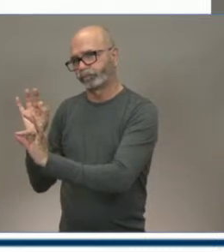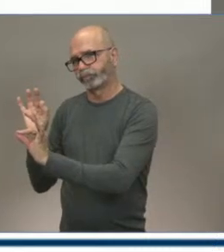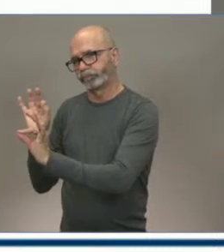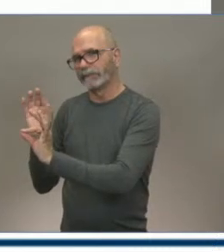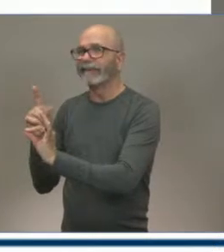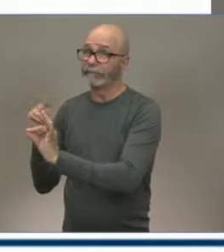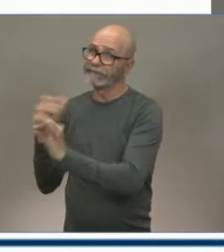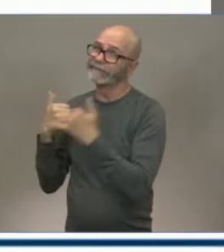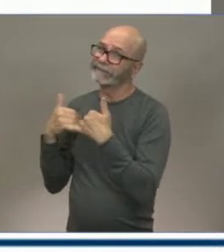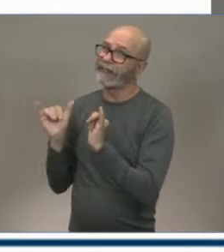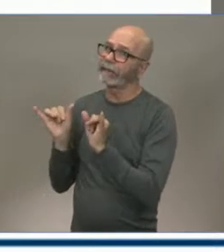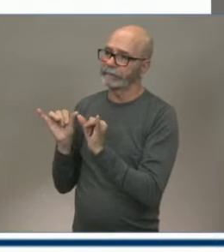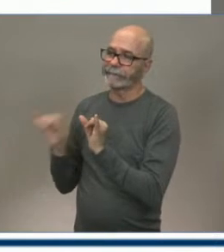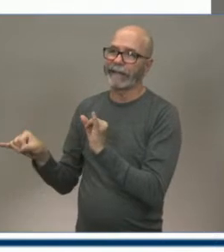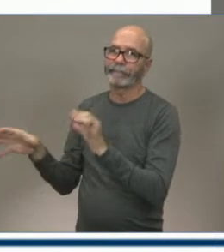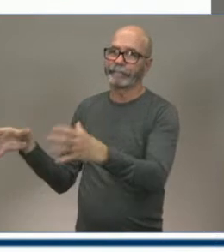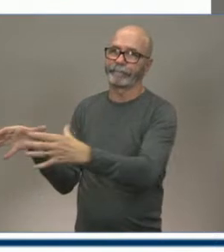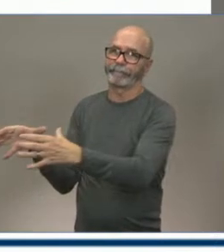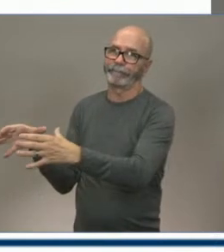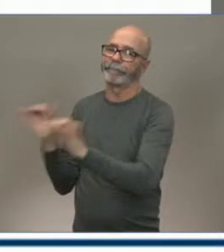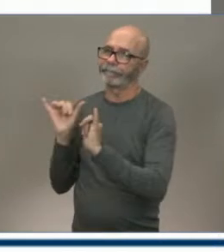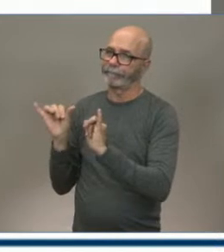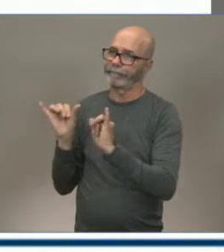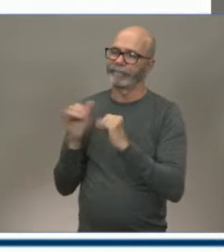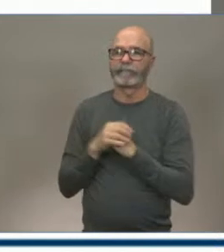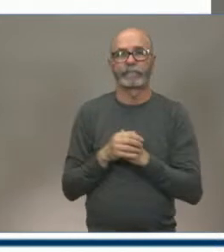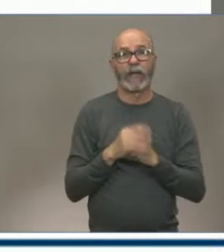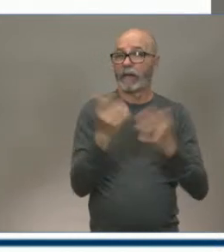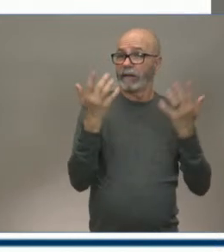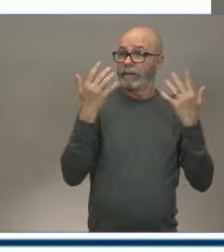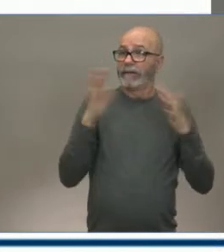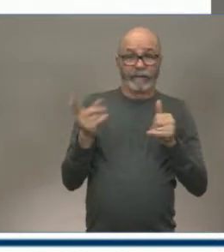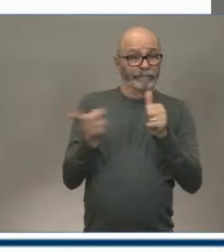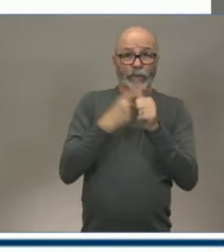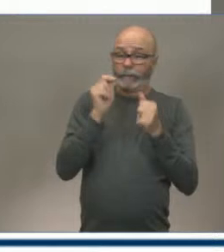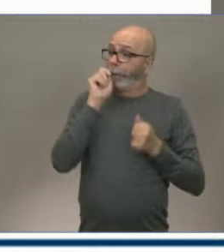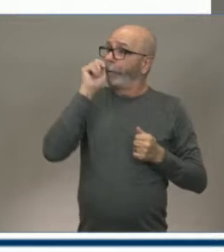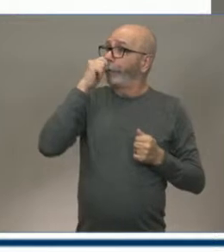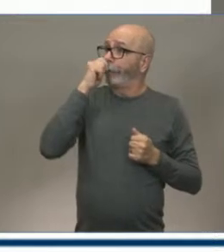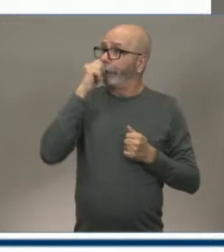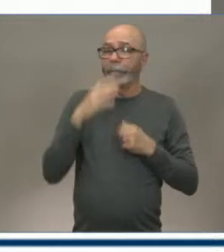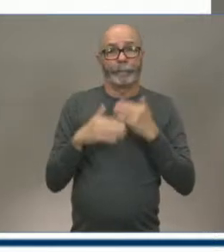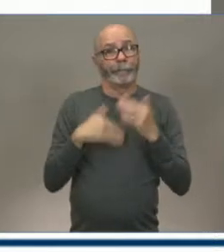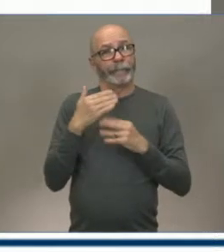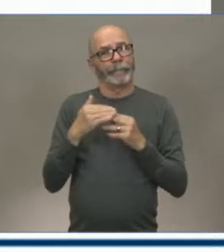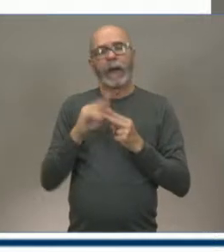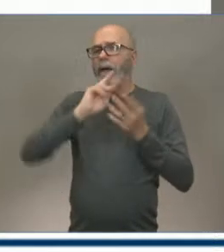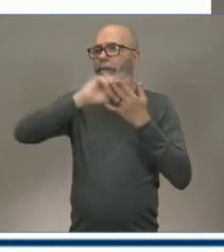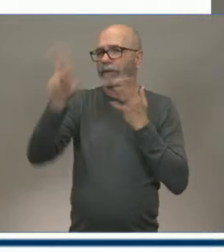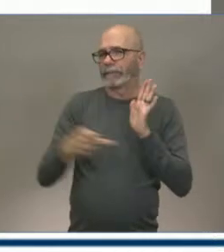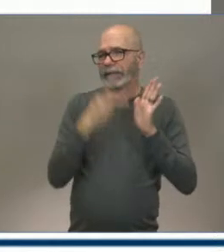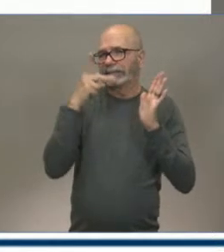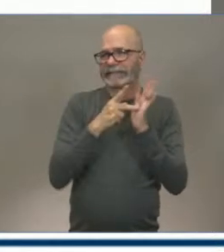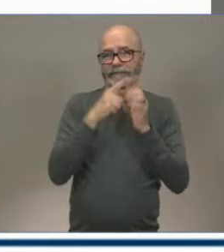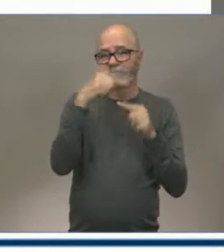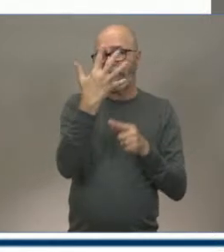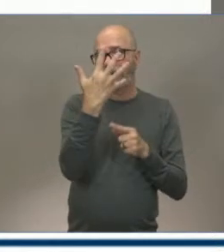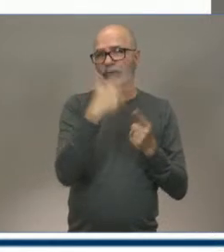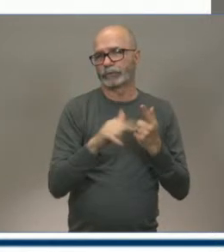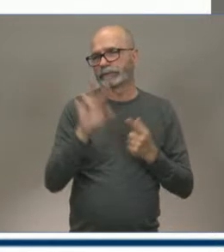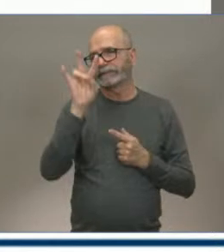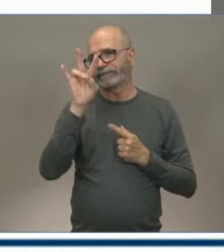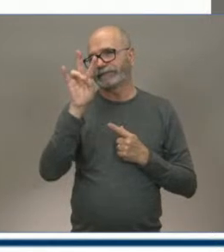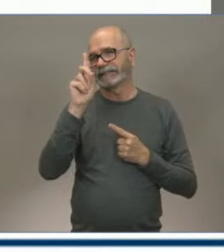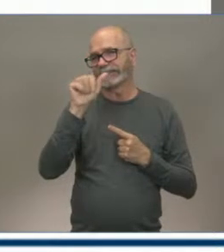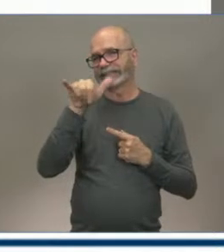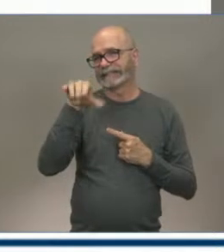a follow-up test 5 to 7 days after your first test. And if you had visitors from New Brunswick in the last 2